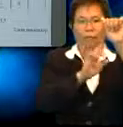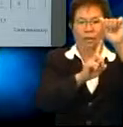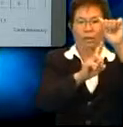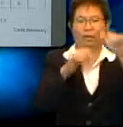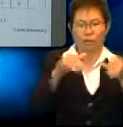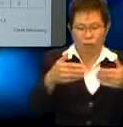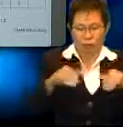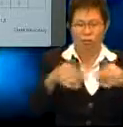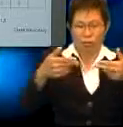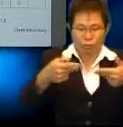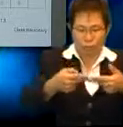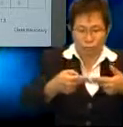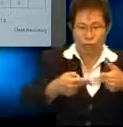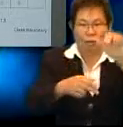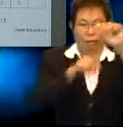to B.